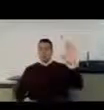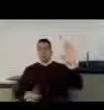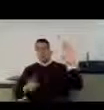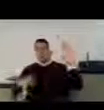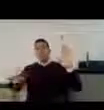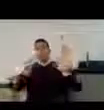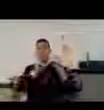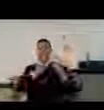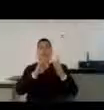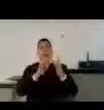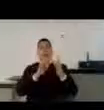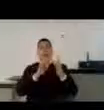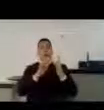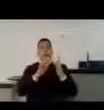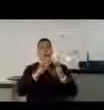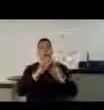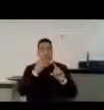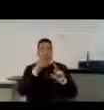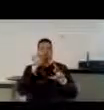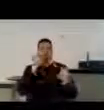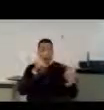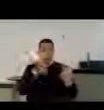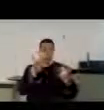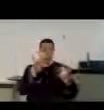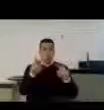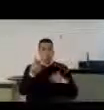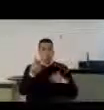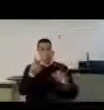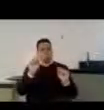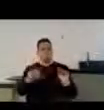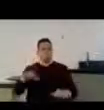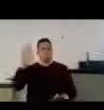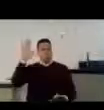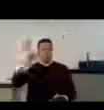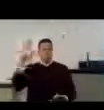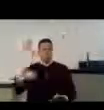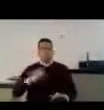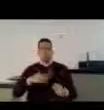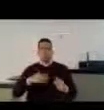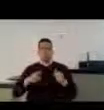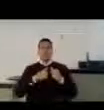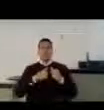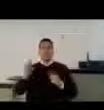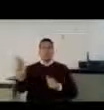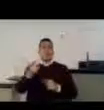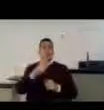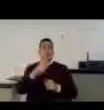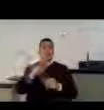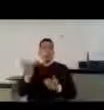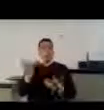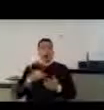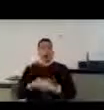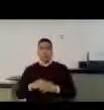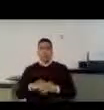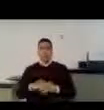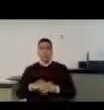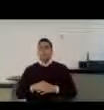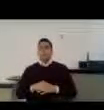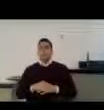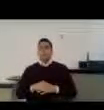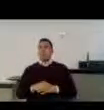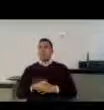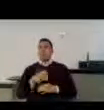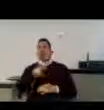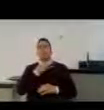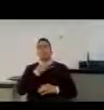And webinar folks, feel free to raise your hands as well. So my first question is, how many